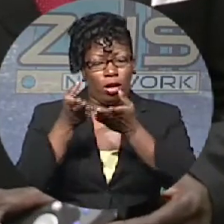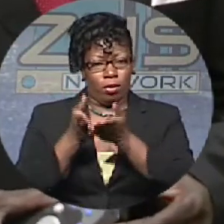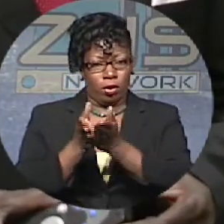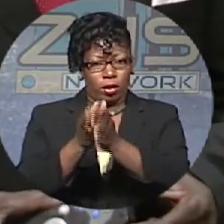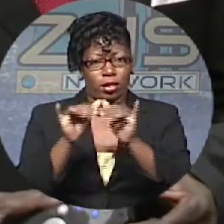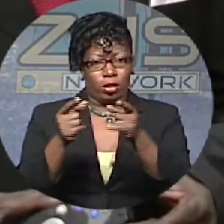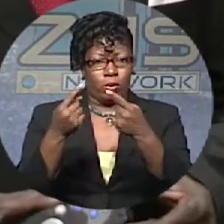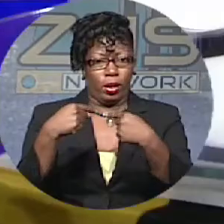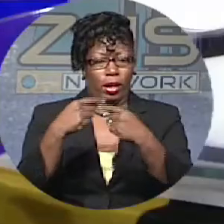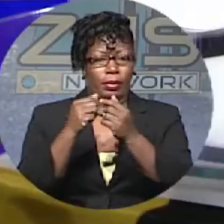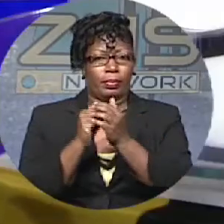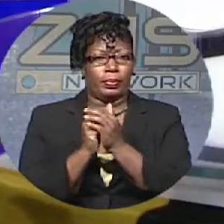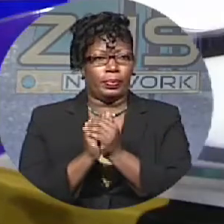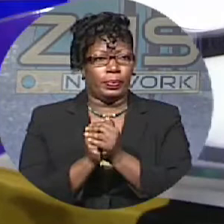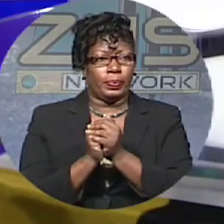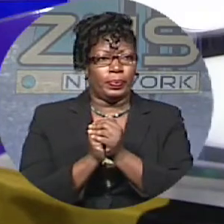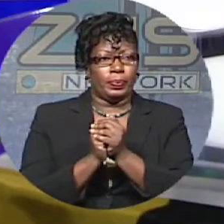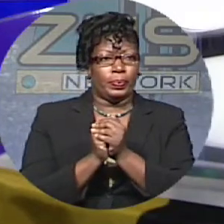forecast is still to come.